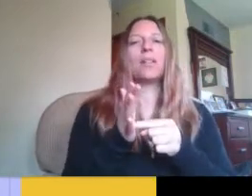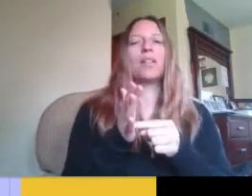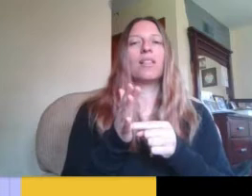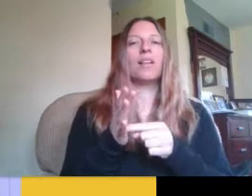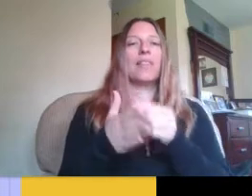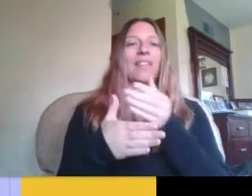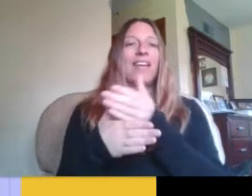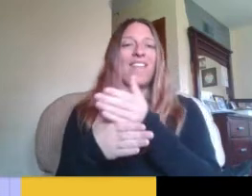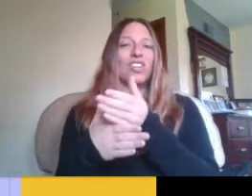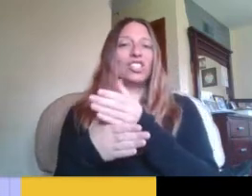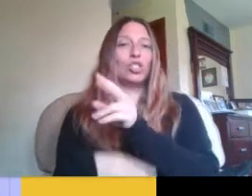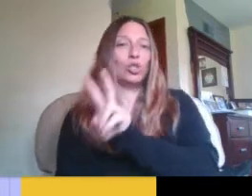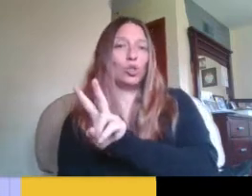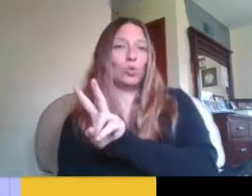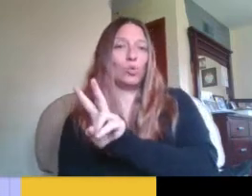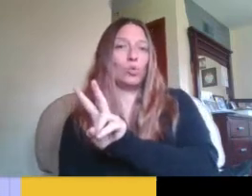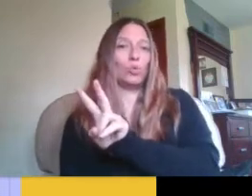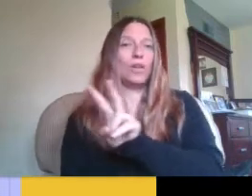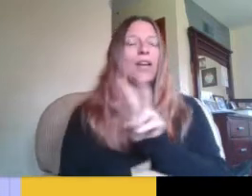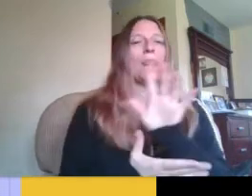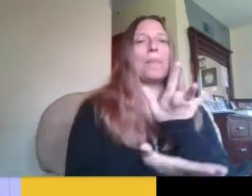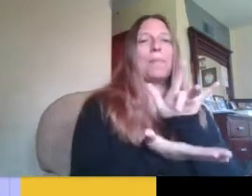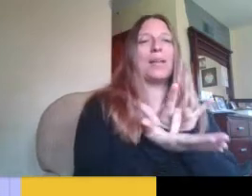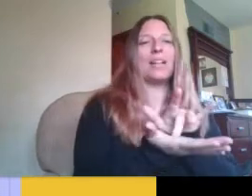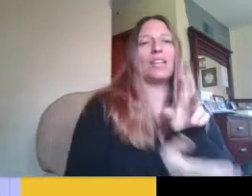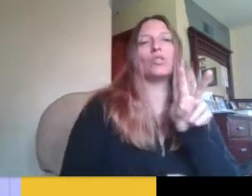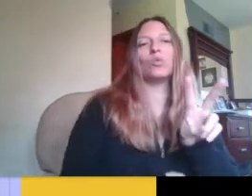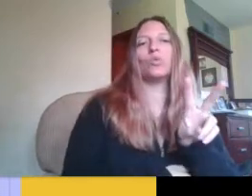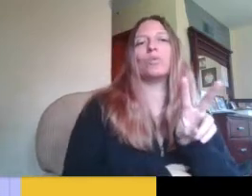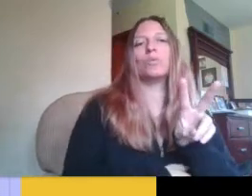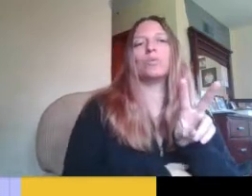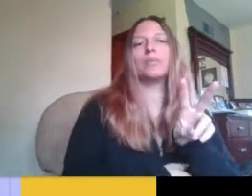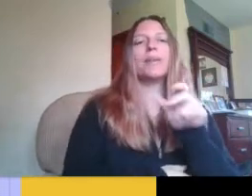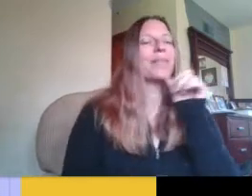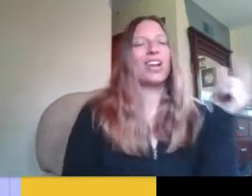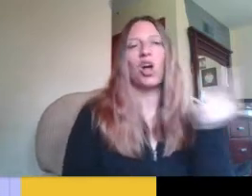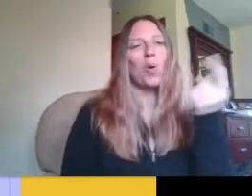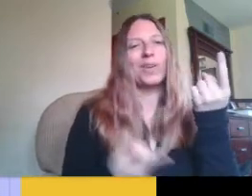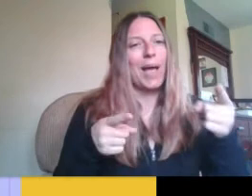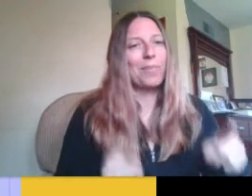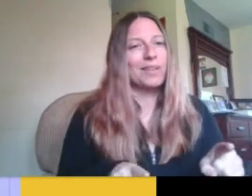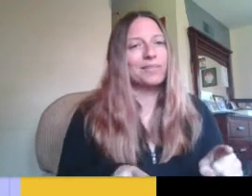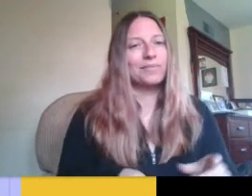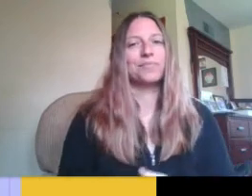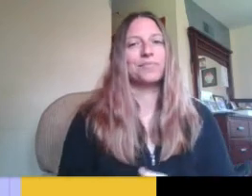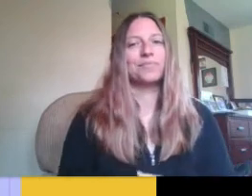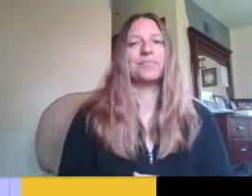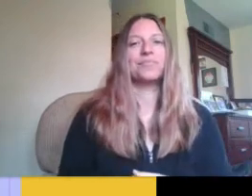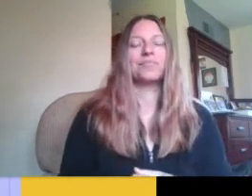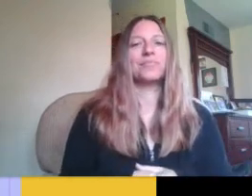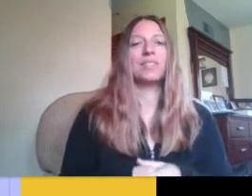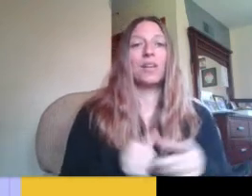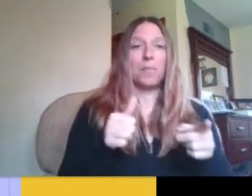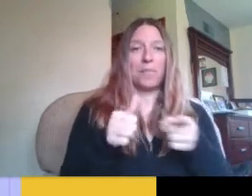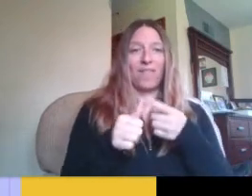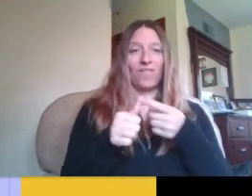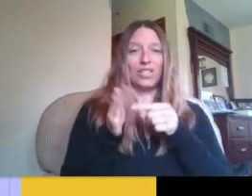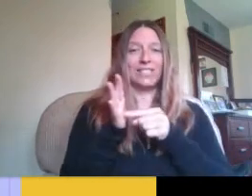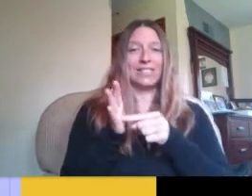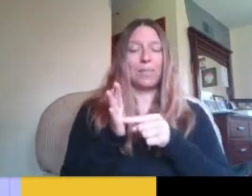you can see if we rearrange the amounts or follow the procedure we learned to calculate the mean. But what about the first data set that we found the mean of?